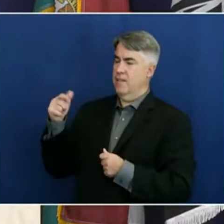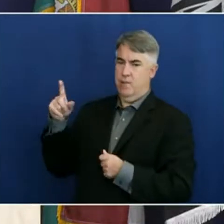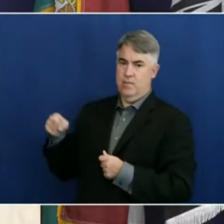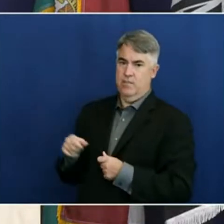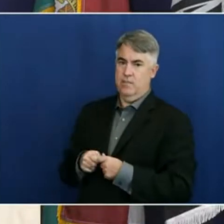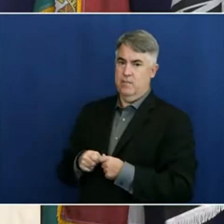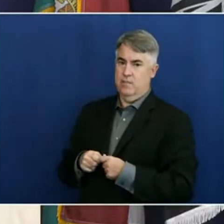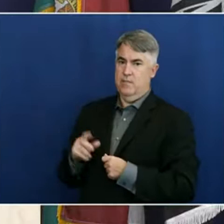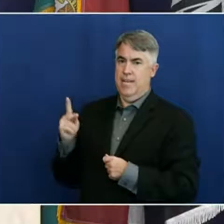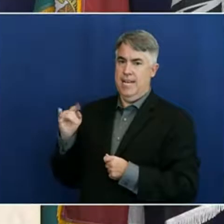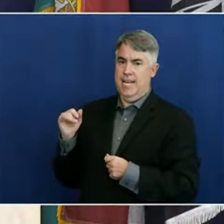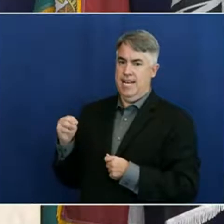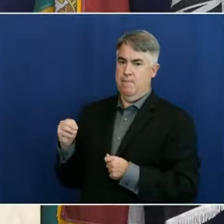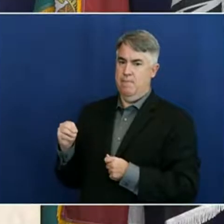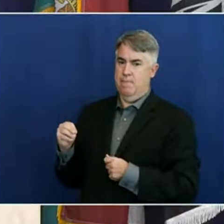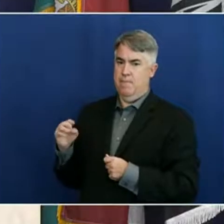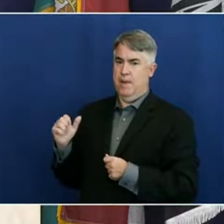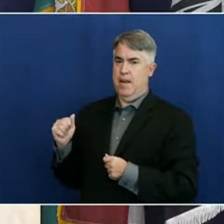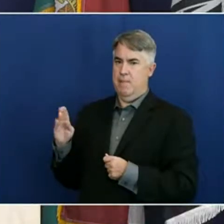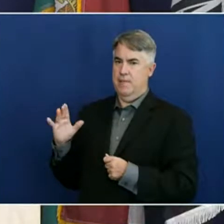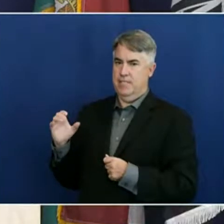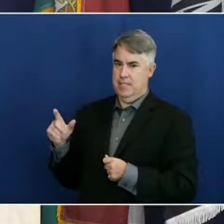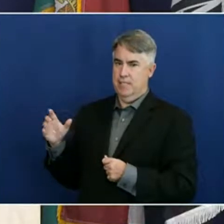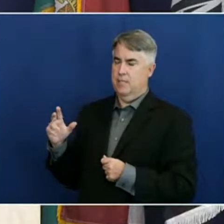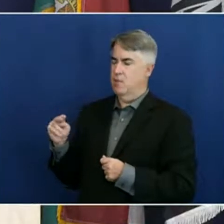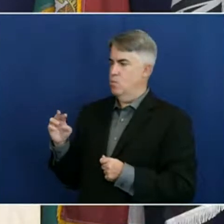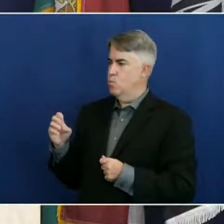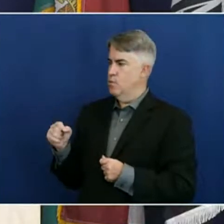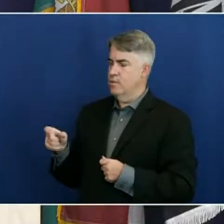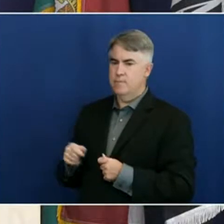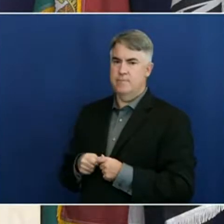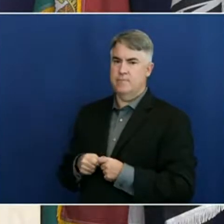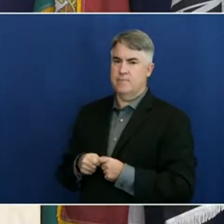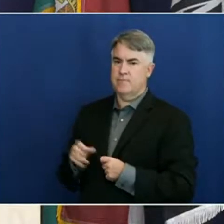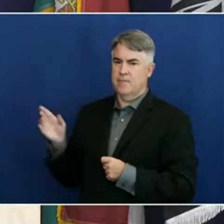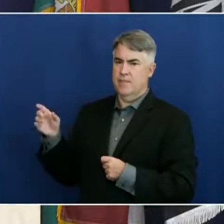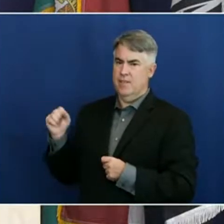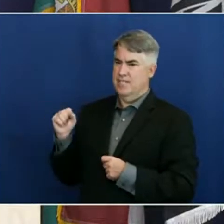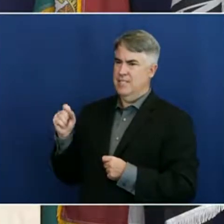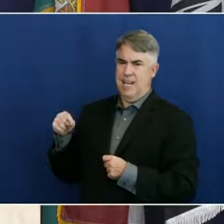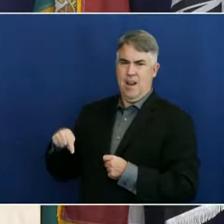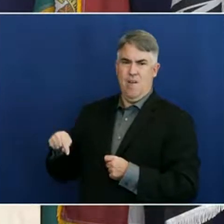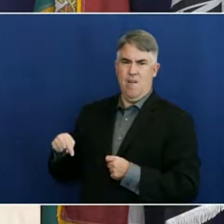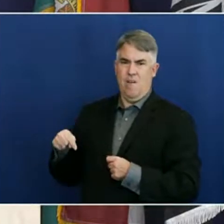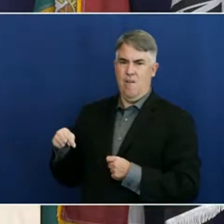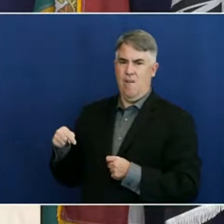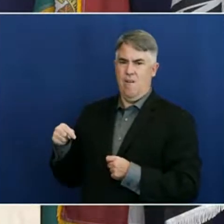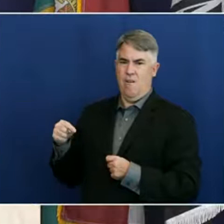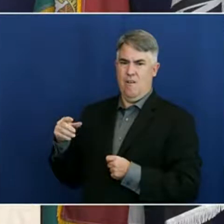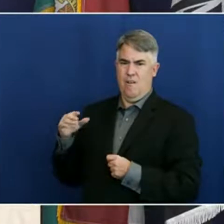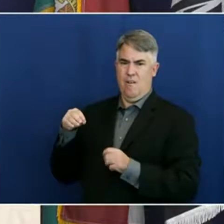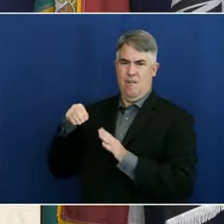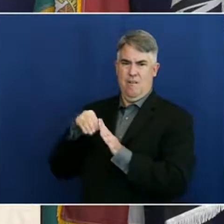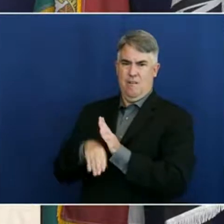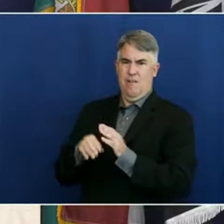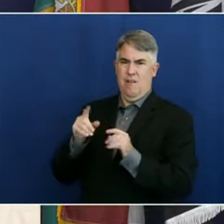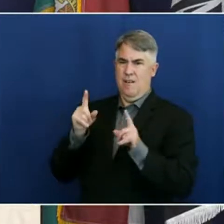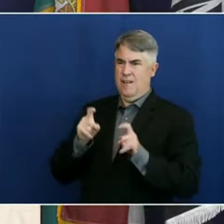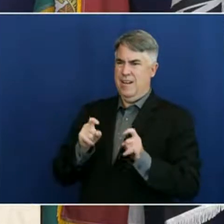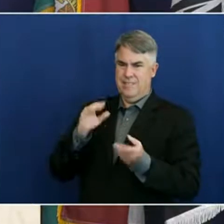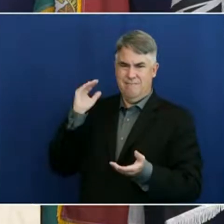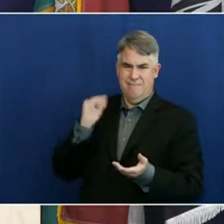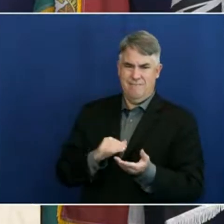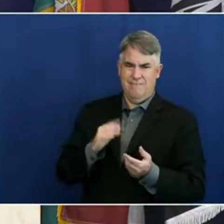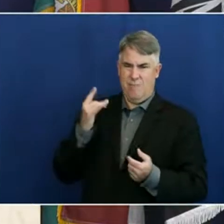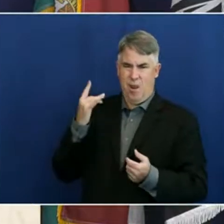with ABC 10 News. The county previously stated a slowdown in the number of people being tested was the reason we lagged behind Los Angeles County